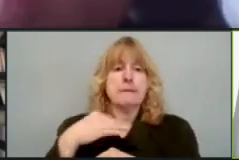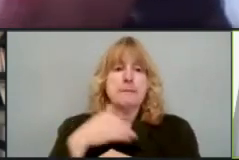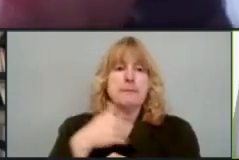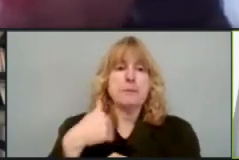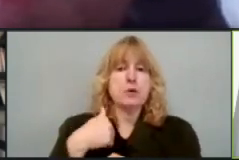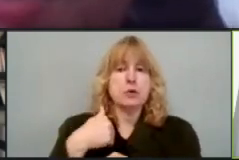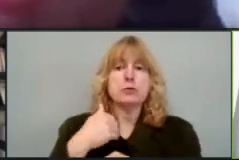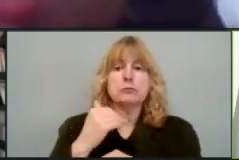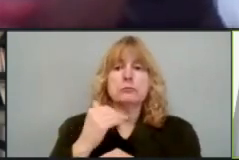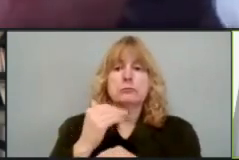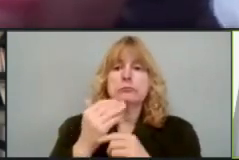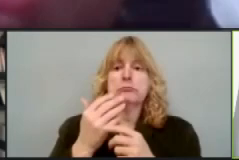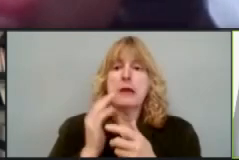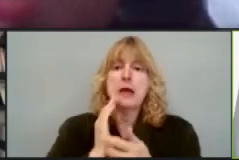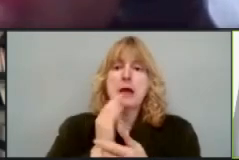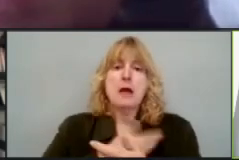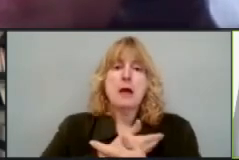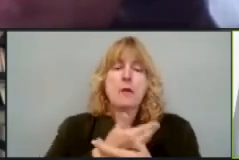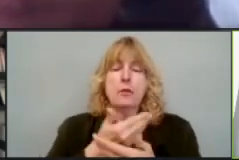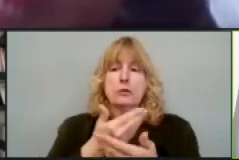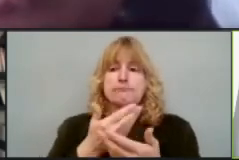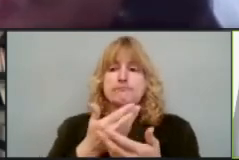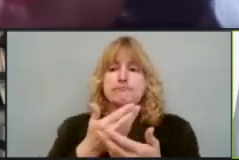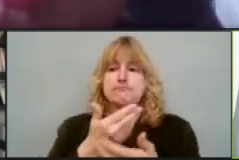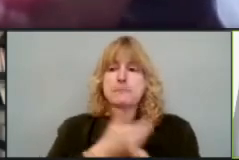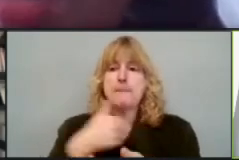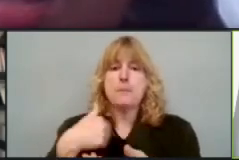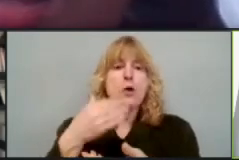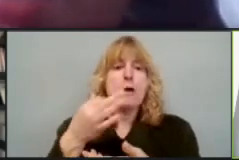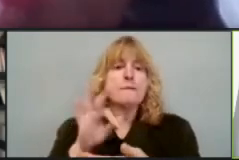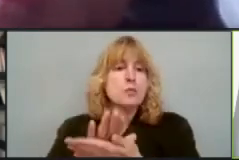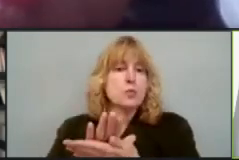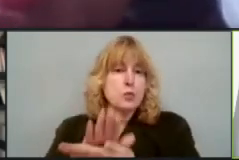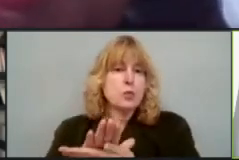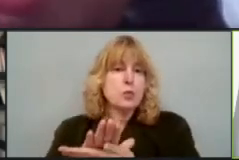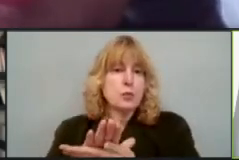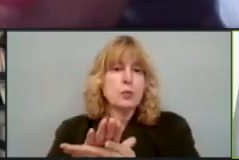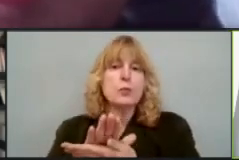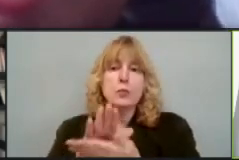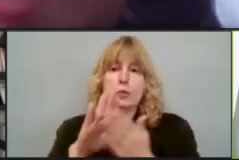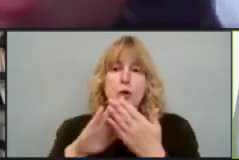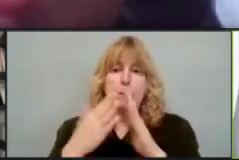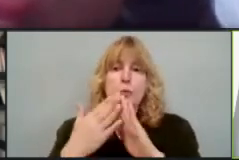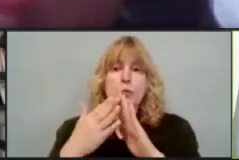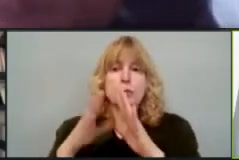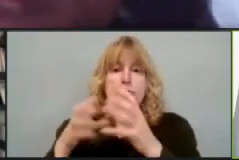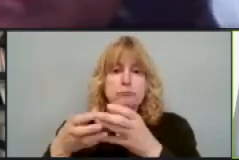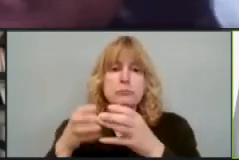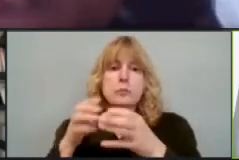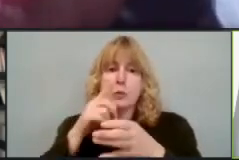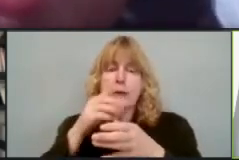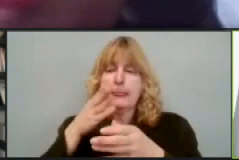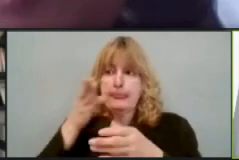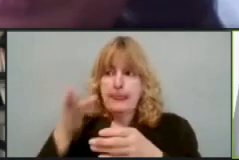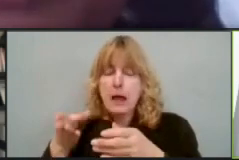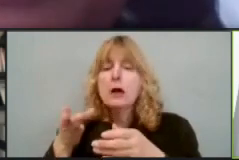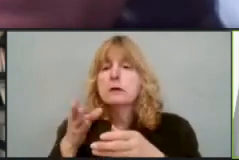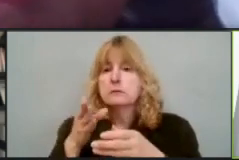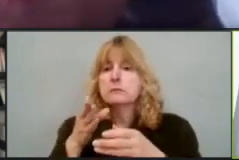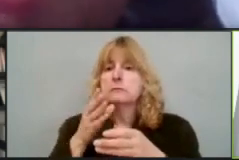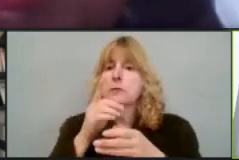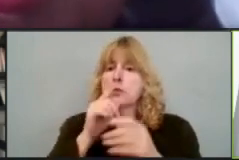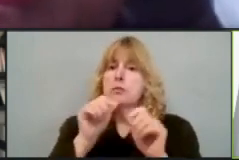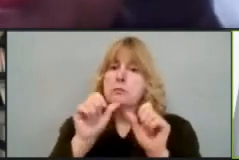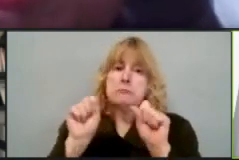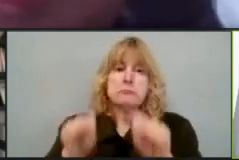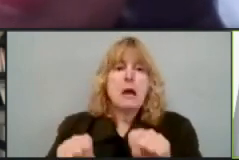or member of the school community that's there who are eligible